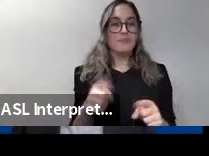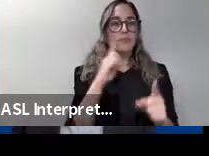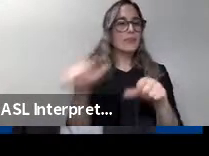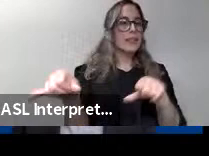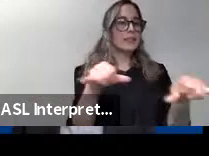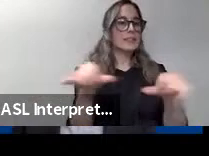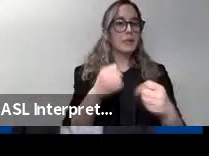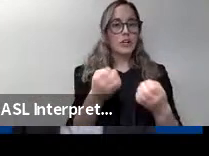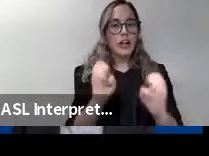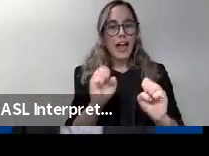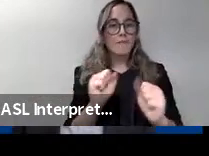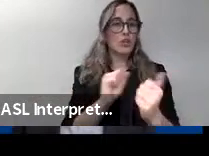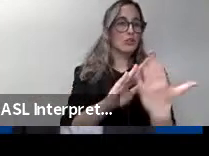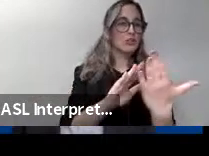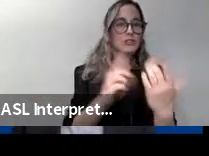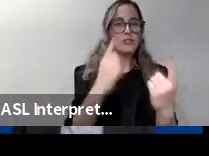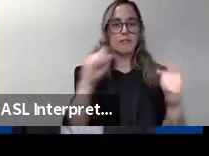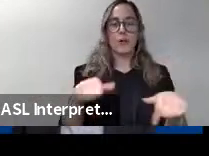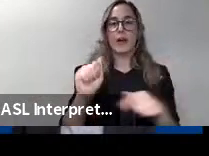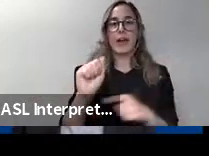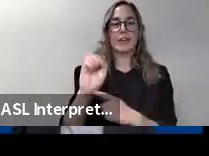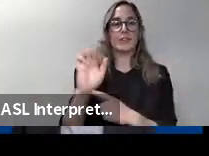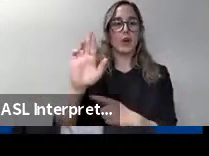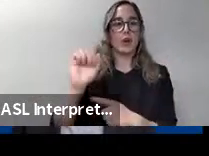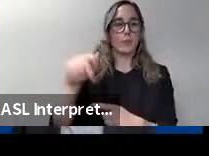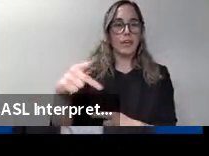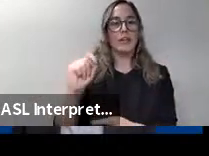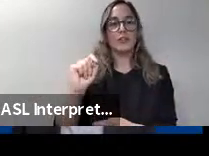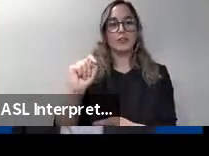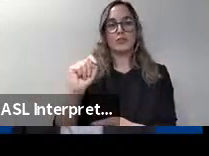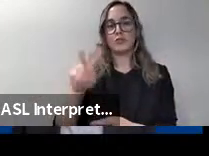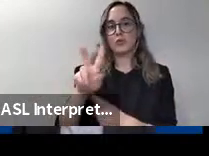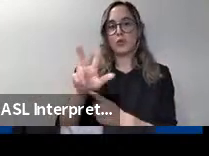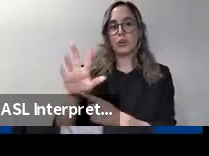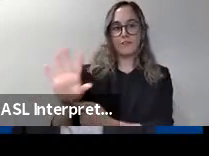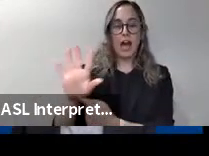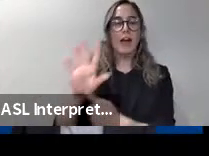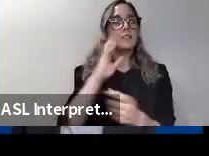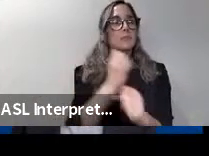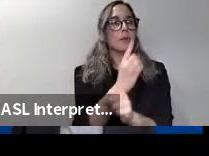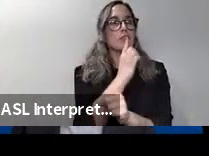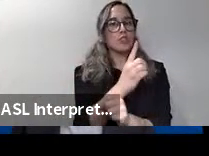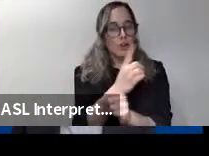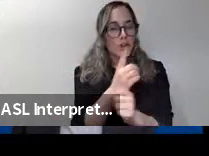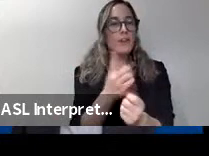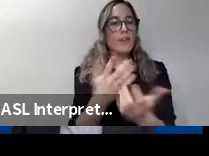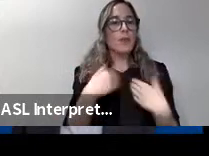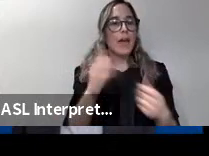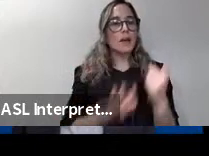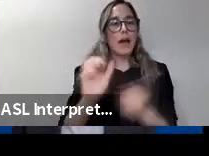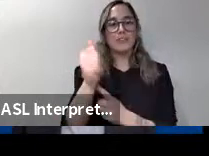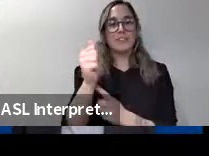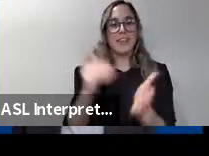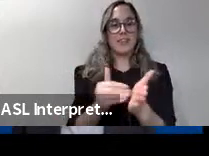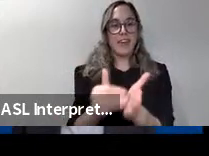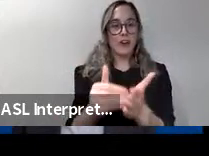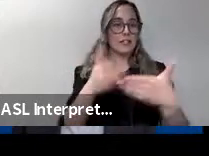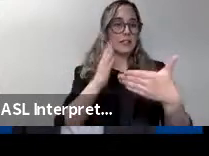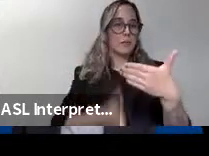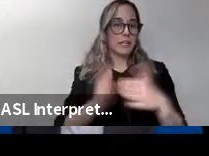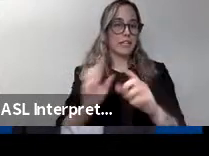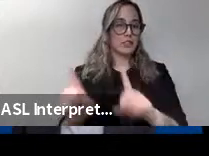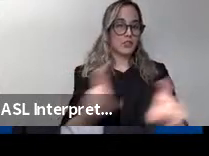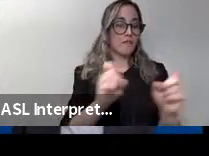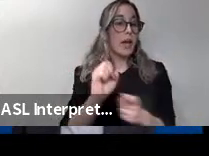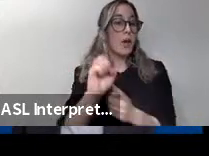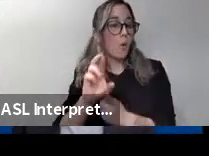ACRP 02-35 to estimate the total number of requests to mail out in order to have 10,000 completed surveys or 500